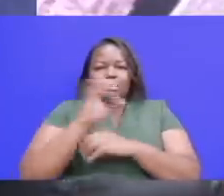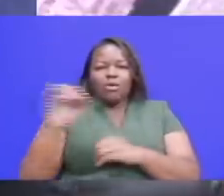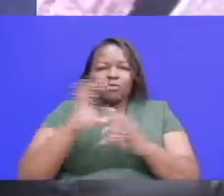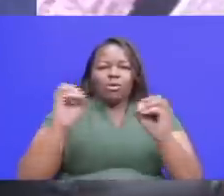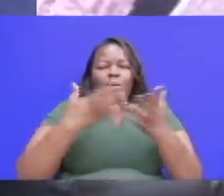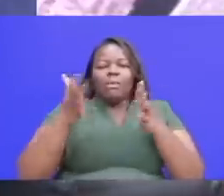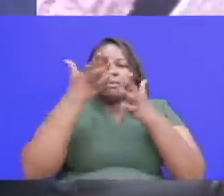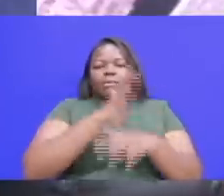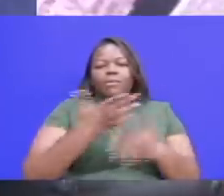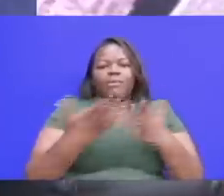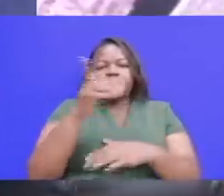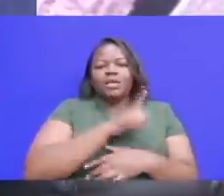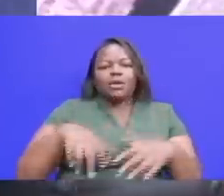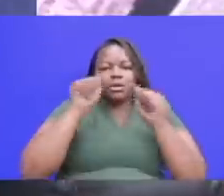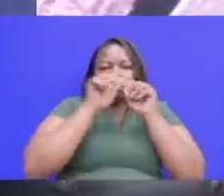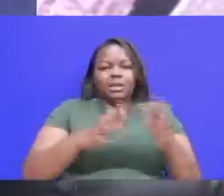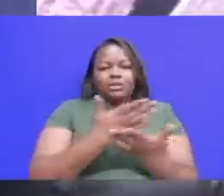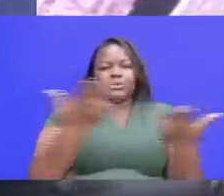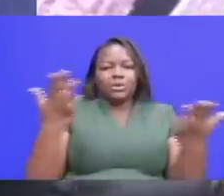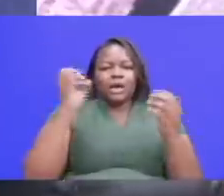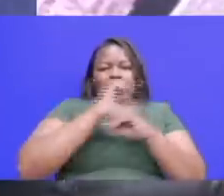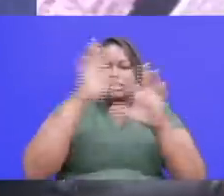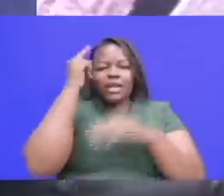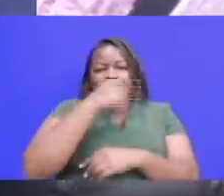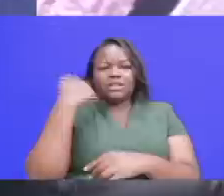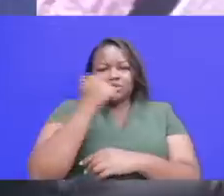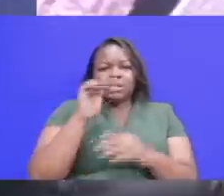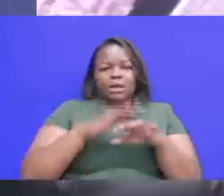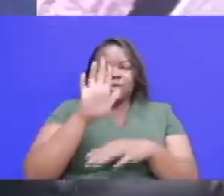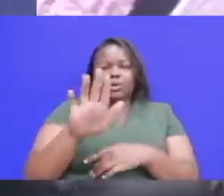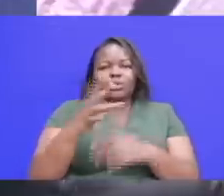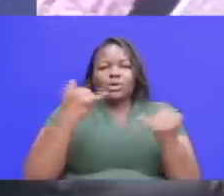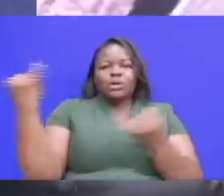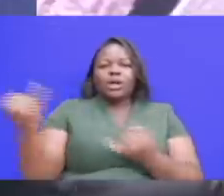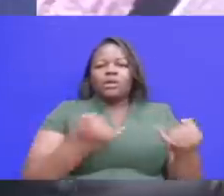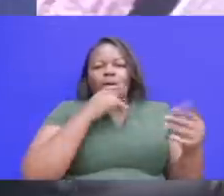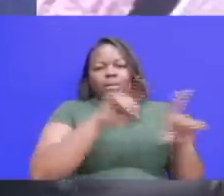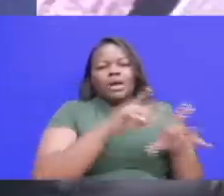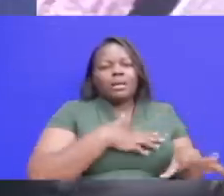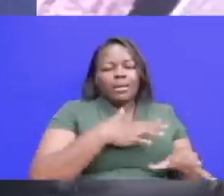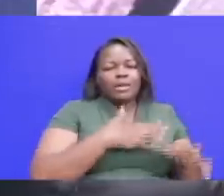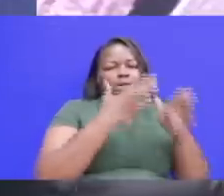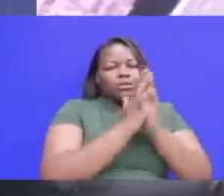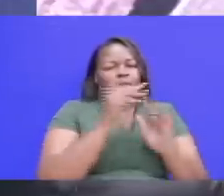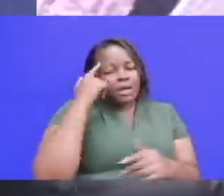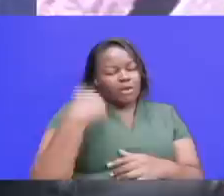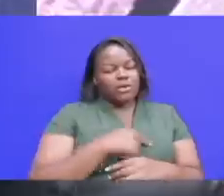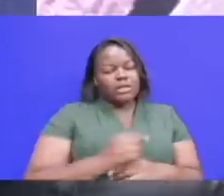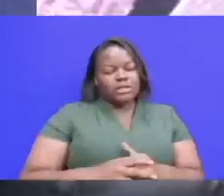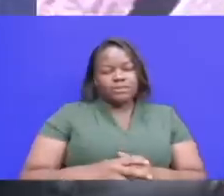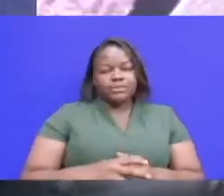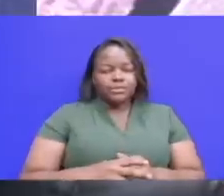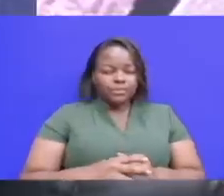you and keep you and shine his face upon you. Amen. I'll invite Brother Migok to pray with us. Okay, let